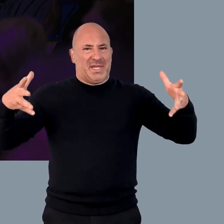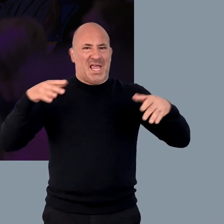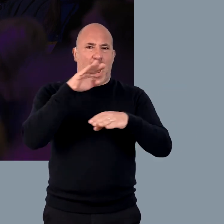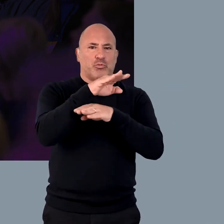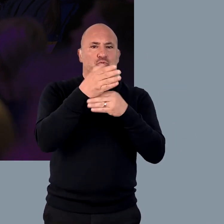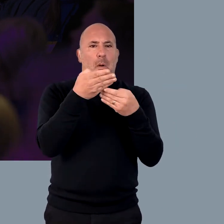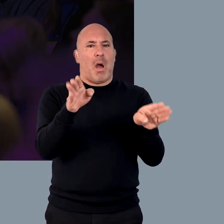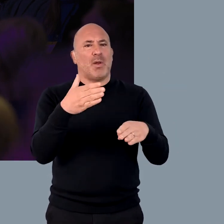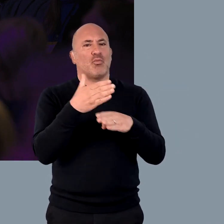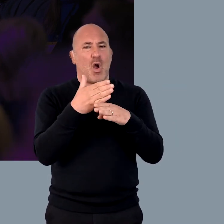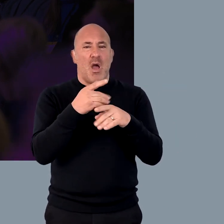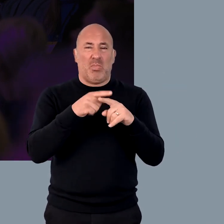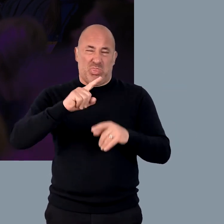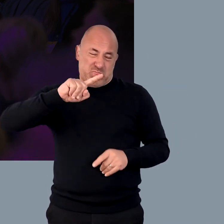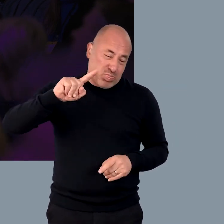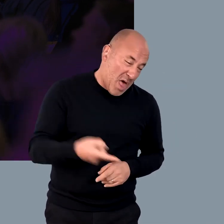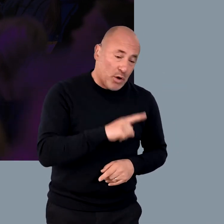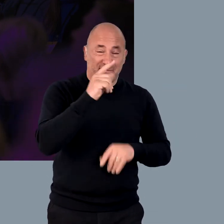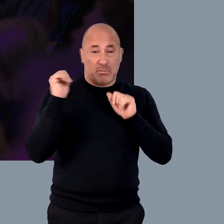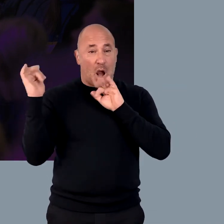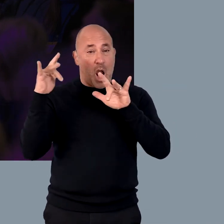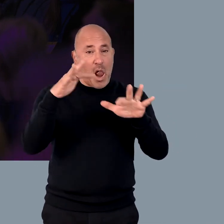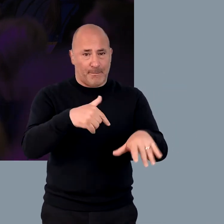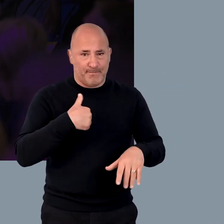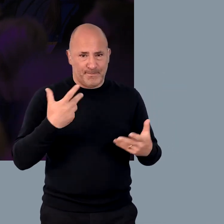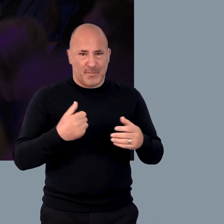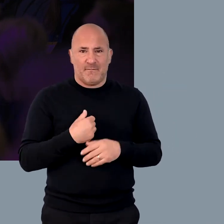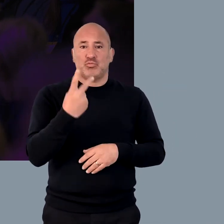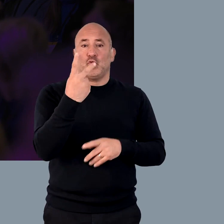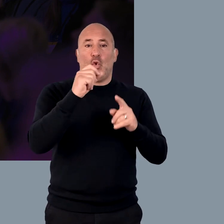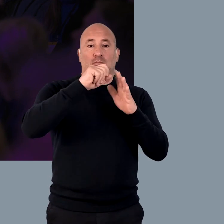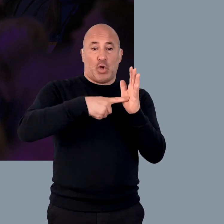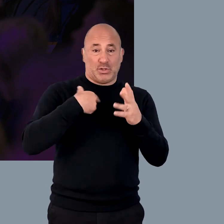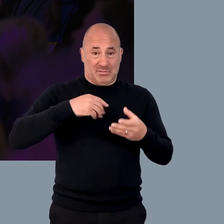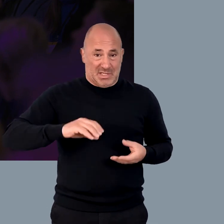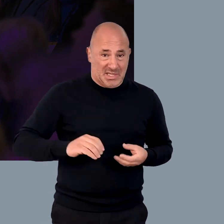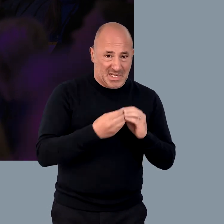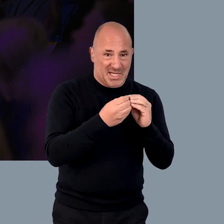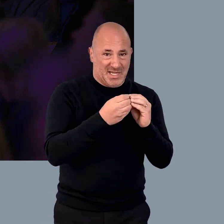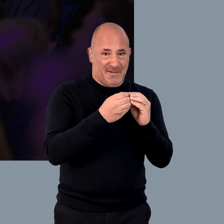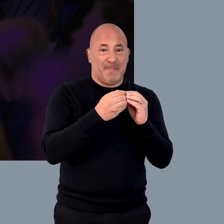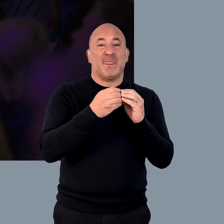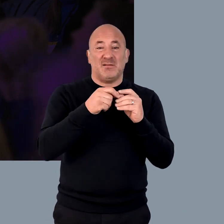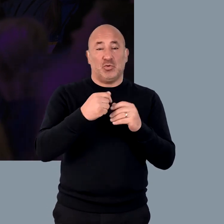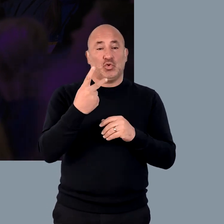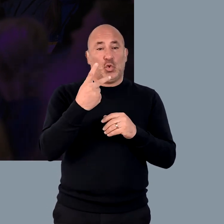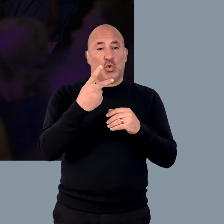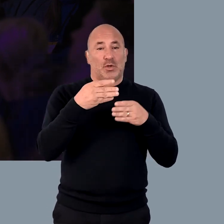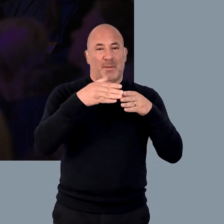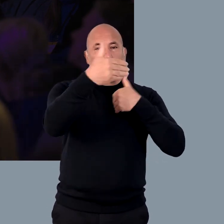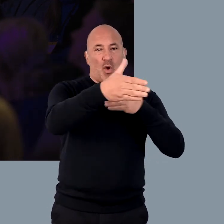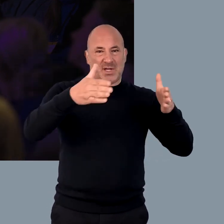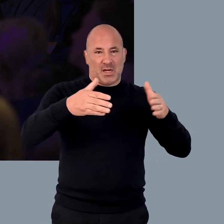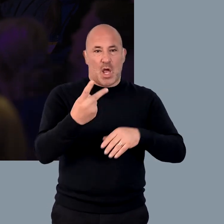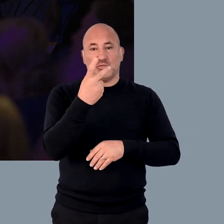large-scale outdoor public work that's often attended by tens of thousands of people. And we've got 2 projects where we've created them,